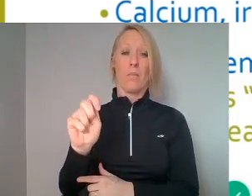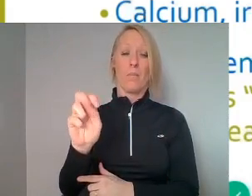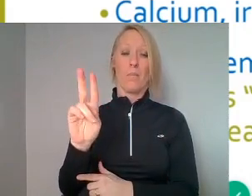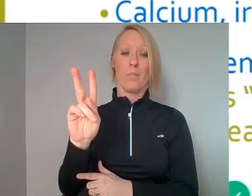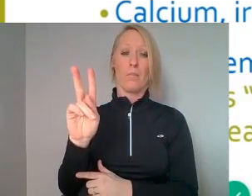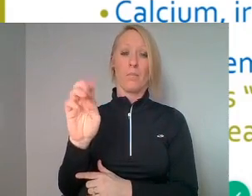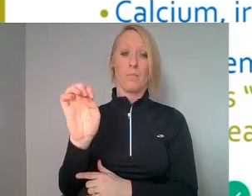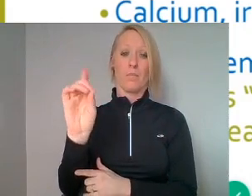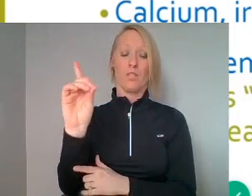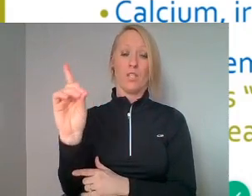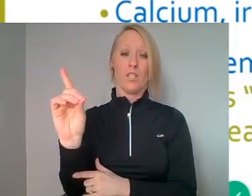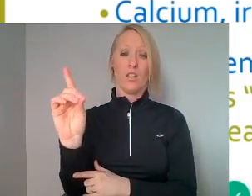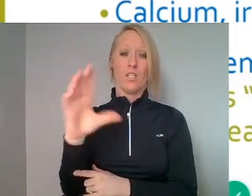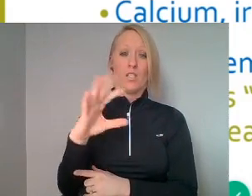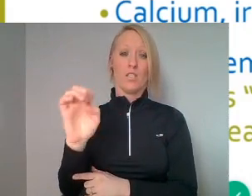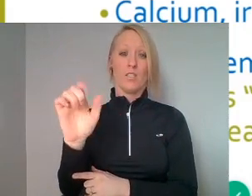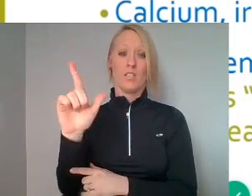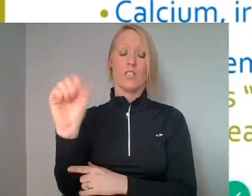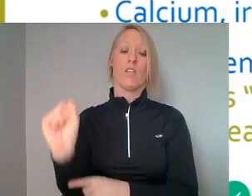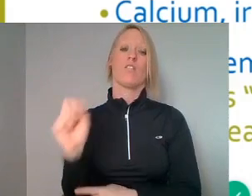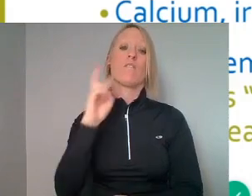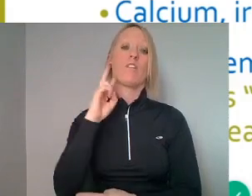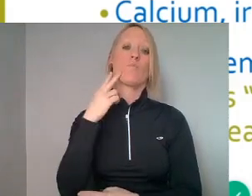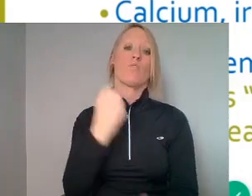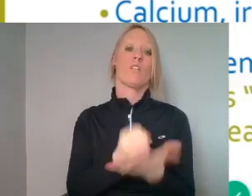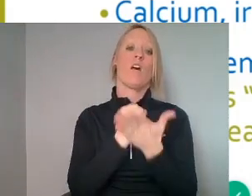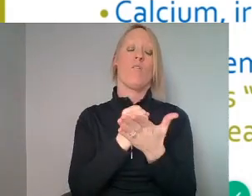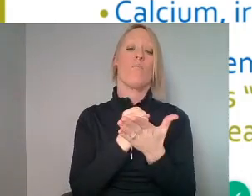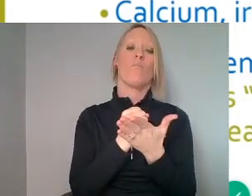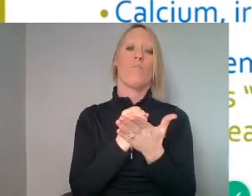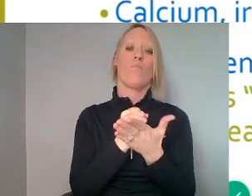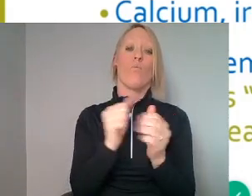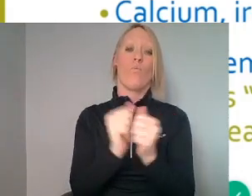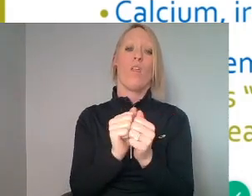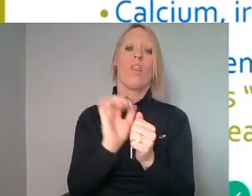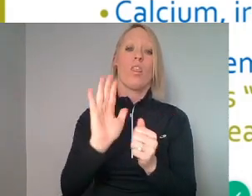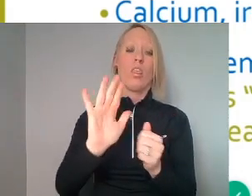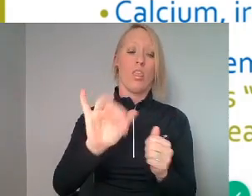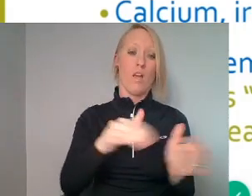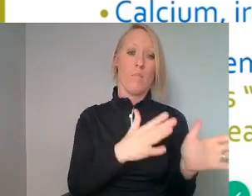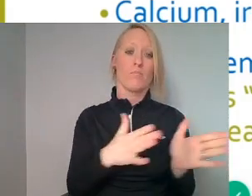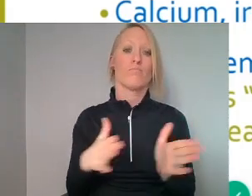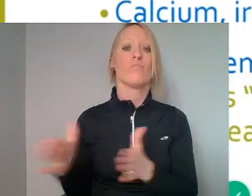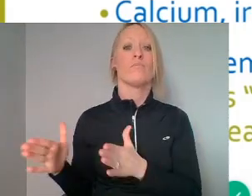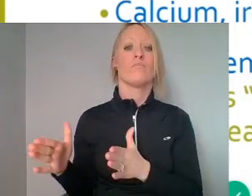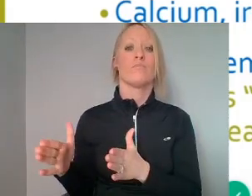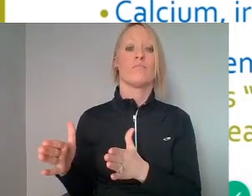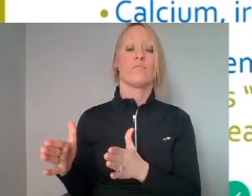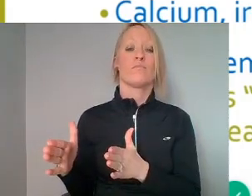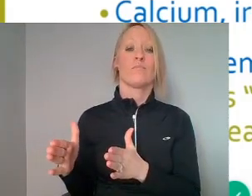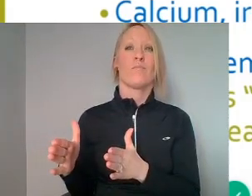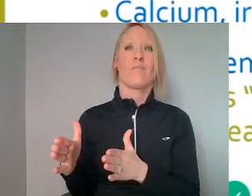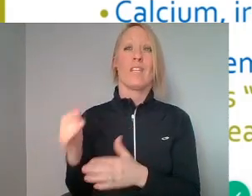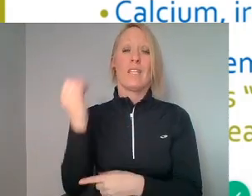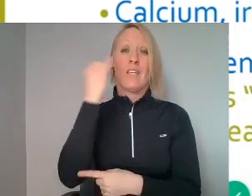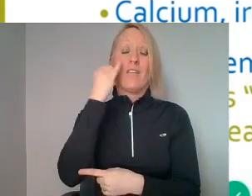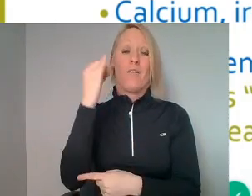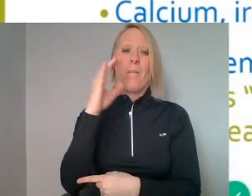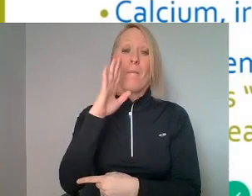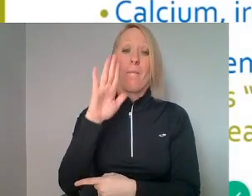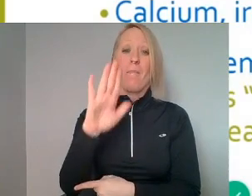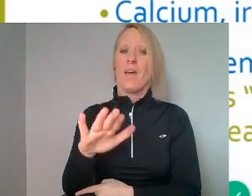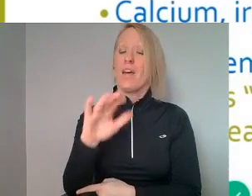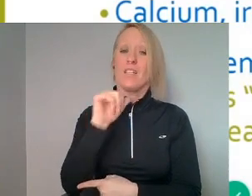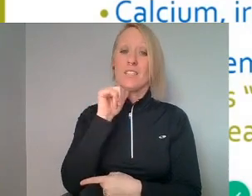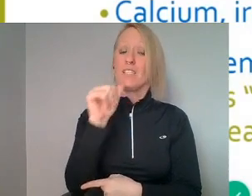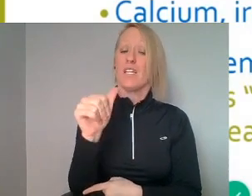with protecting that mutation. And if mutations are bad and our body can't figure them out, it can lead to cancer.